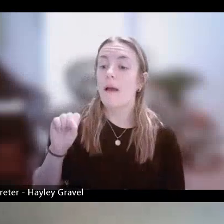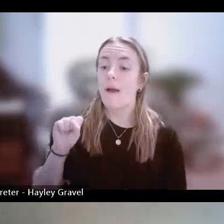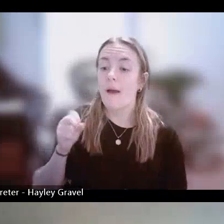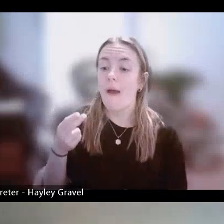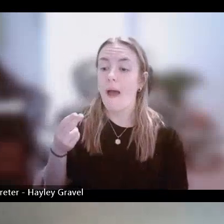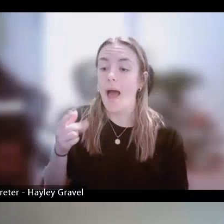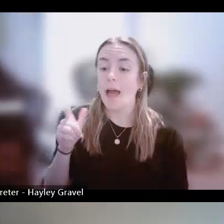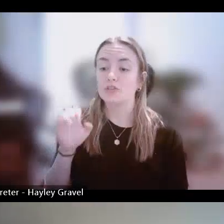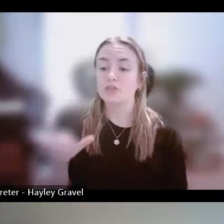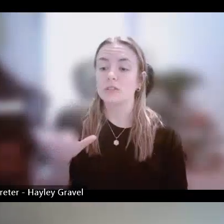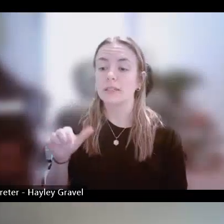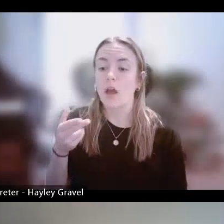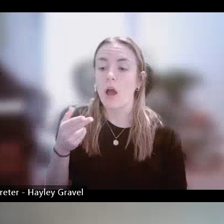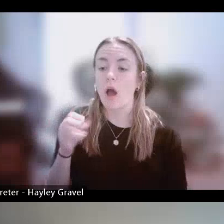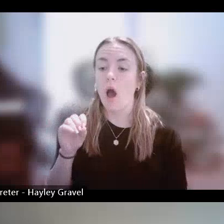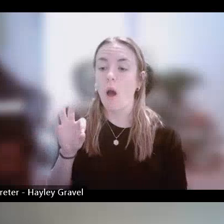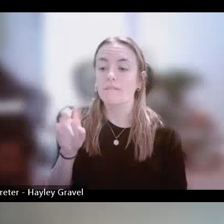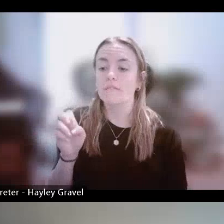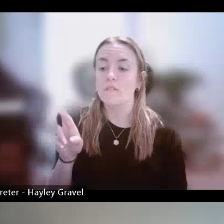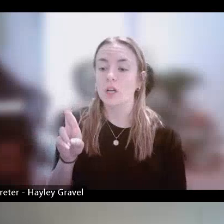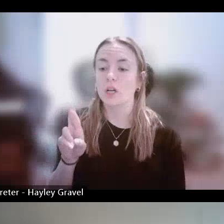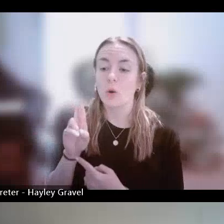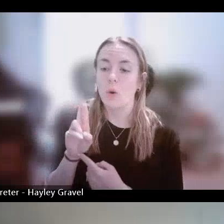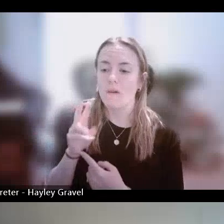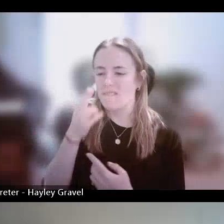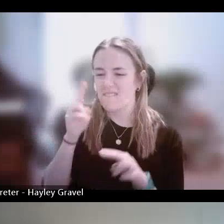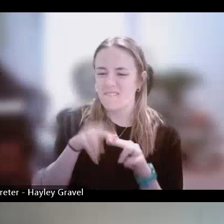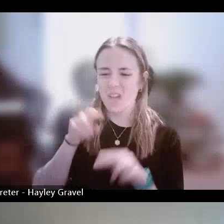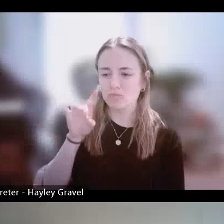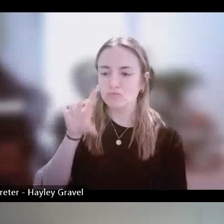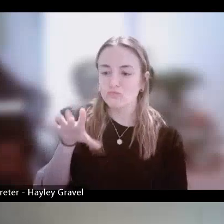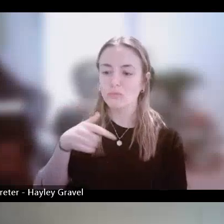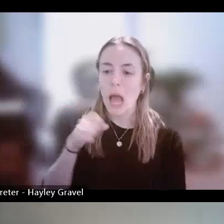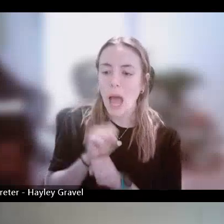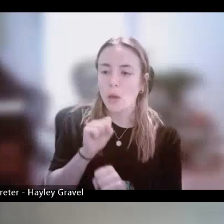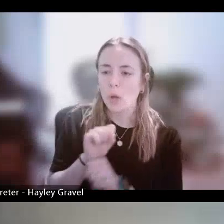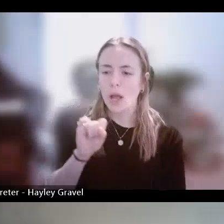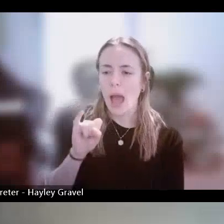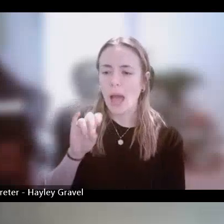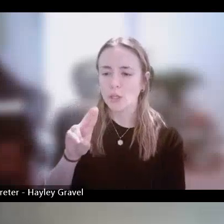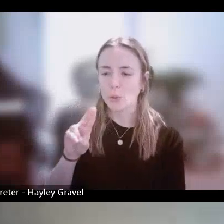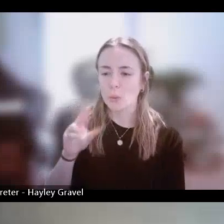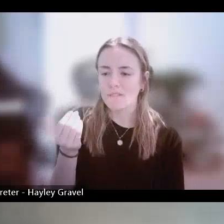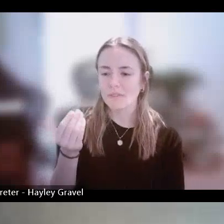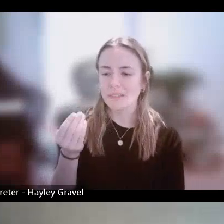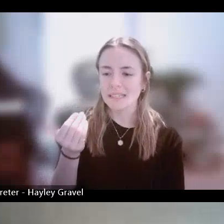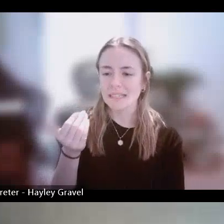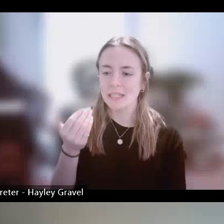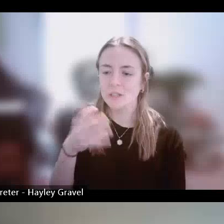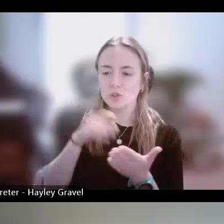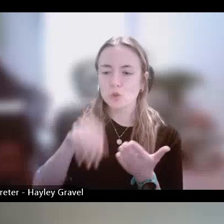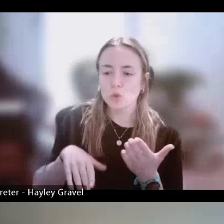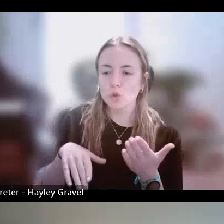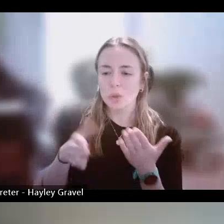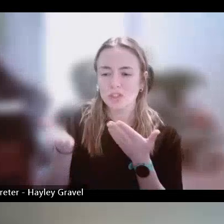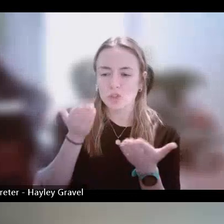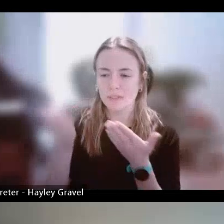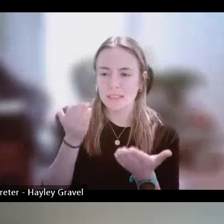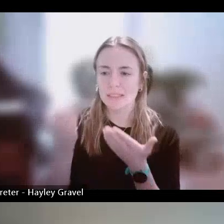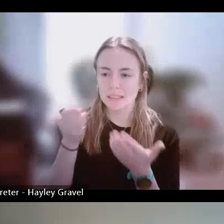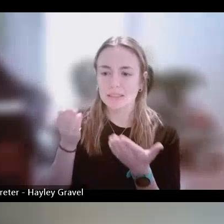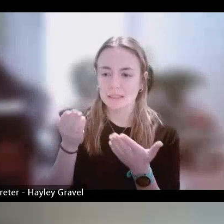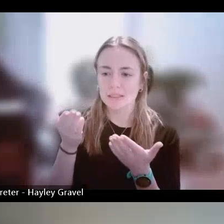Just a random kind of fun fact side note. I work for IU15 and Student Services, and AMPS